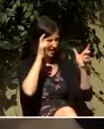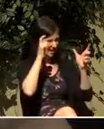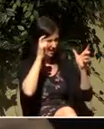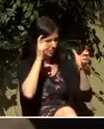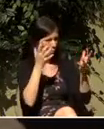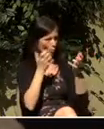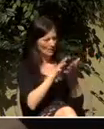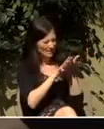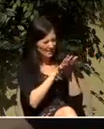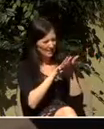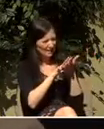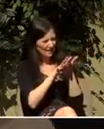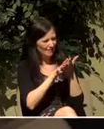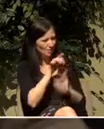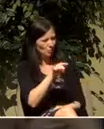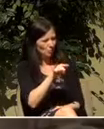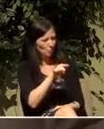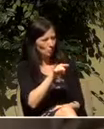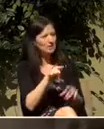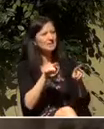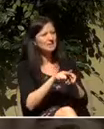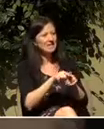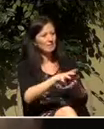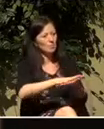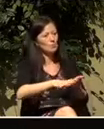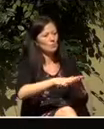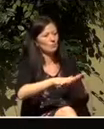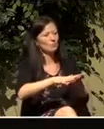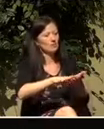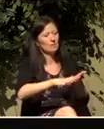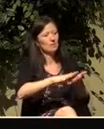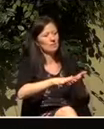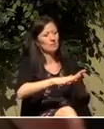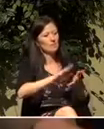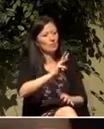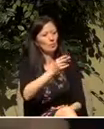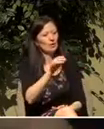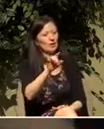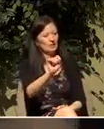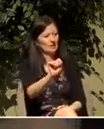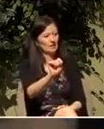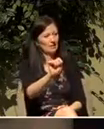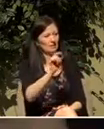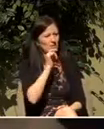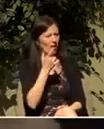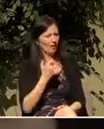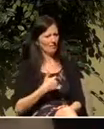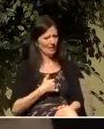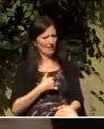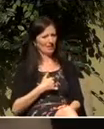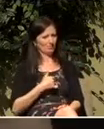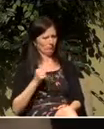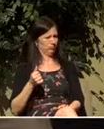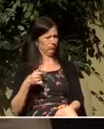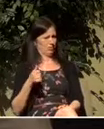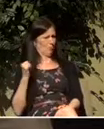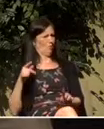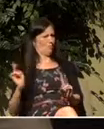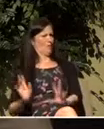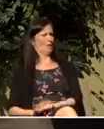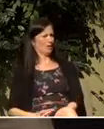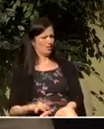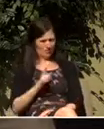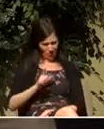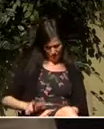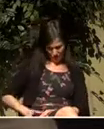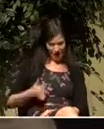wheat. Well, who did Satan ask? He sure didn't ask me. There's no way I was going to let that happen. It was like I said to Jesus,